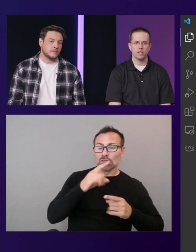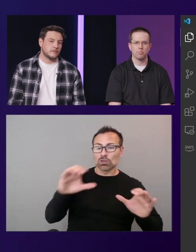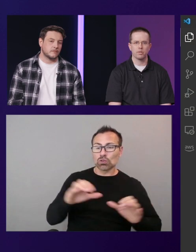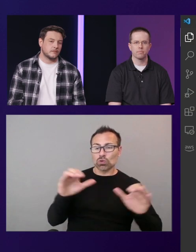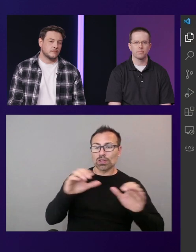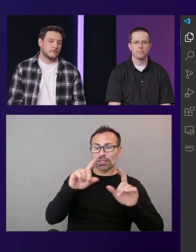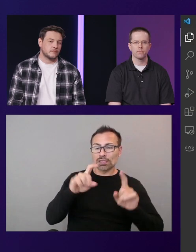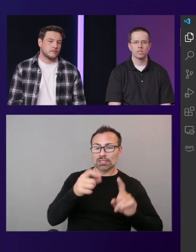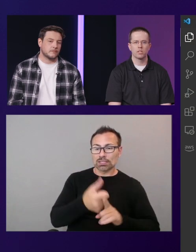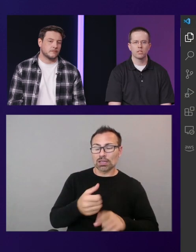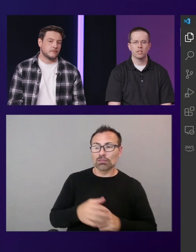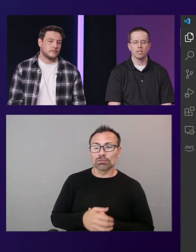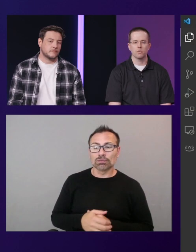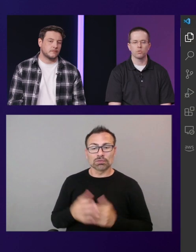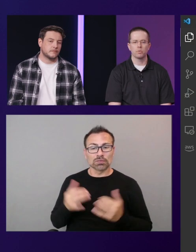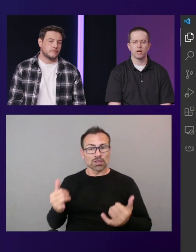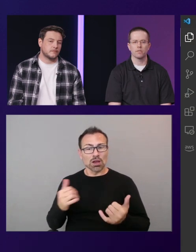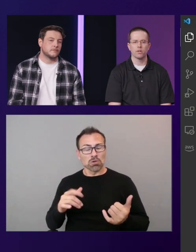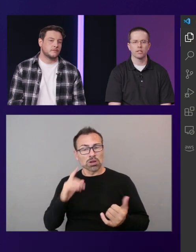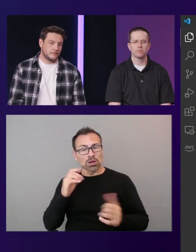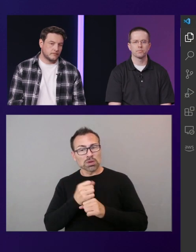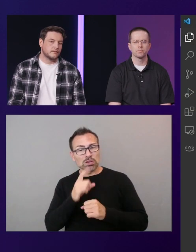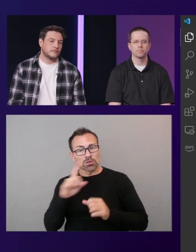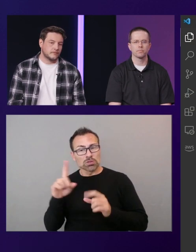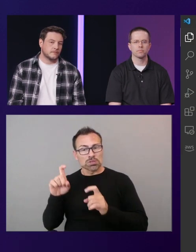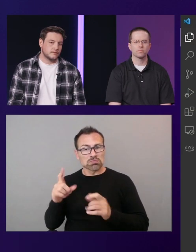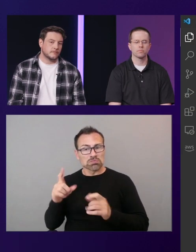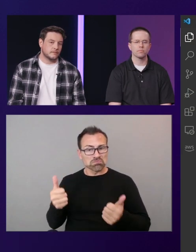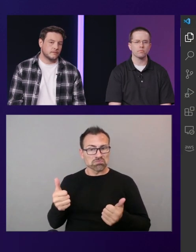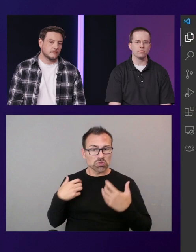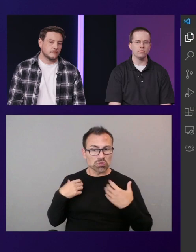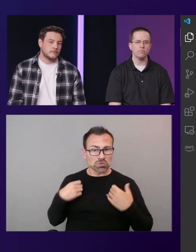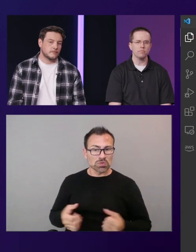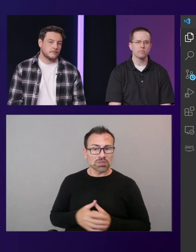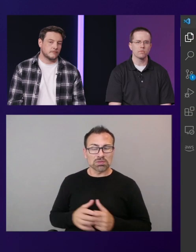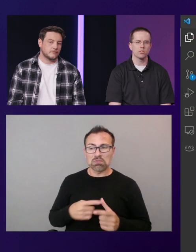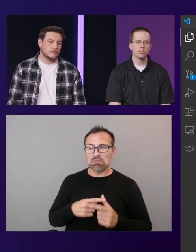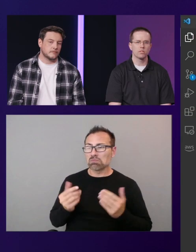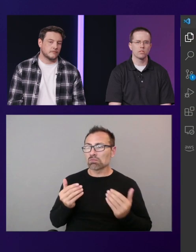in good shape, and then we'll be off and running.